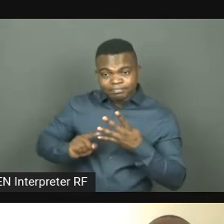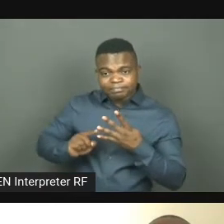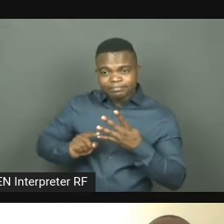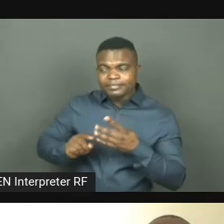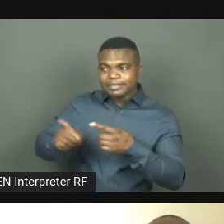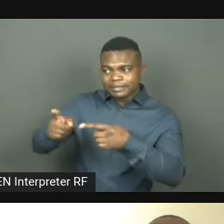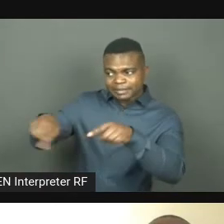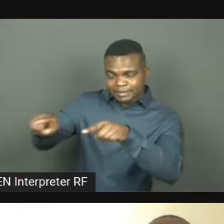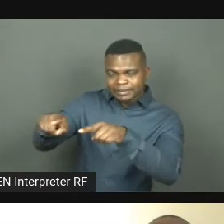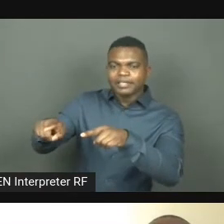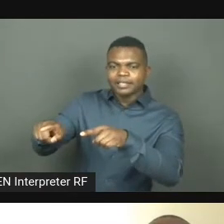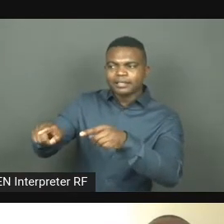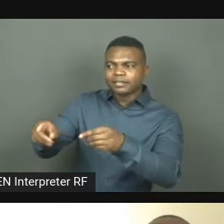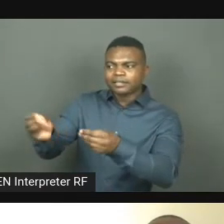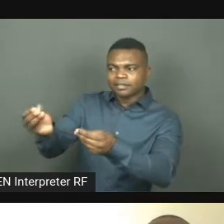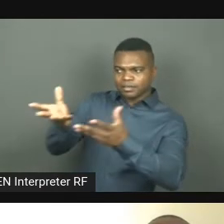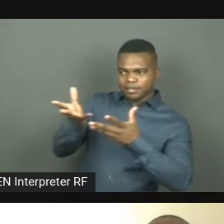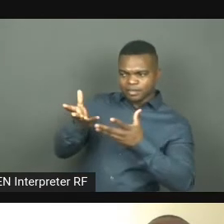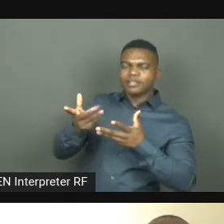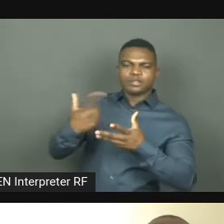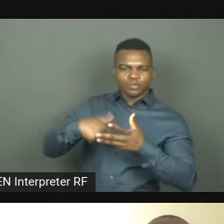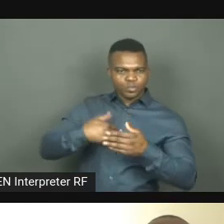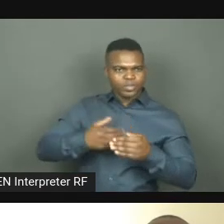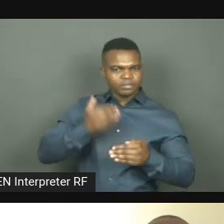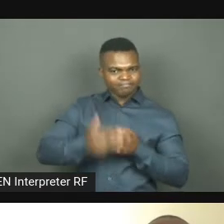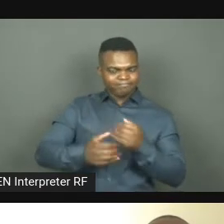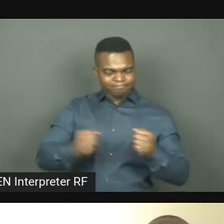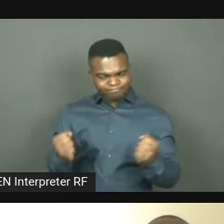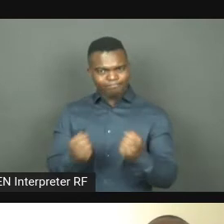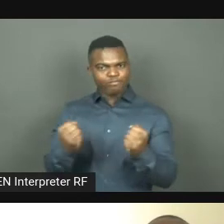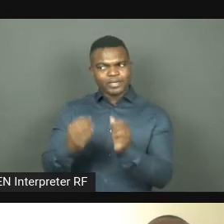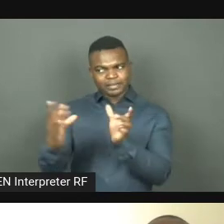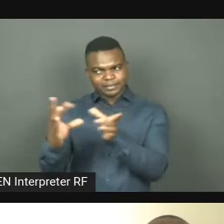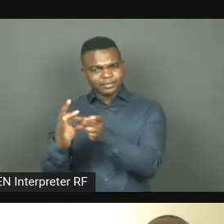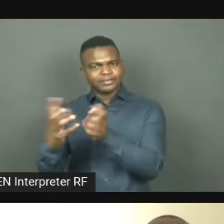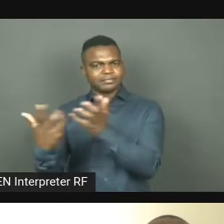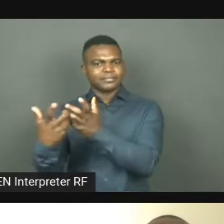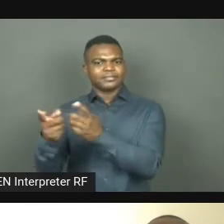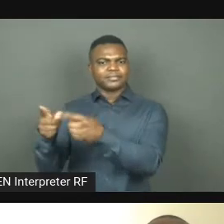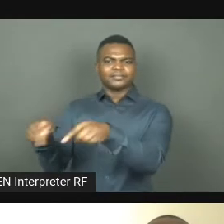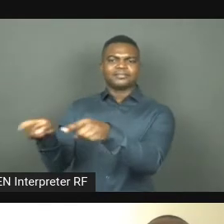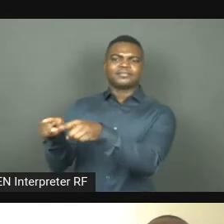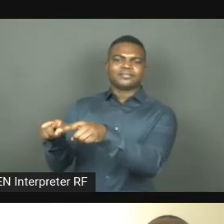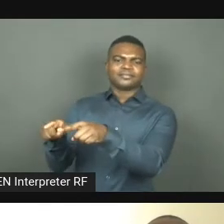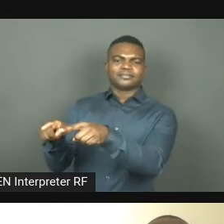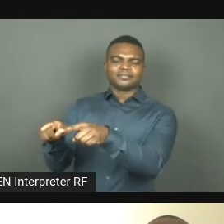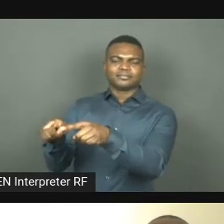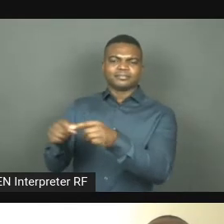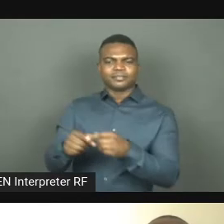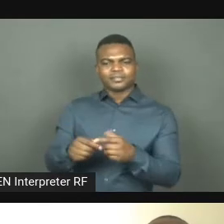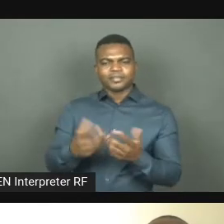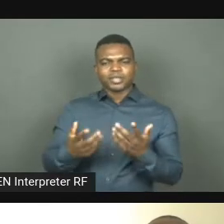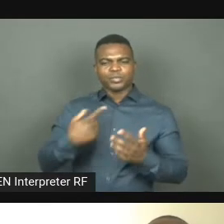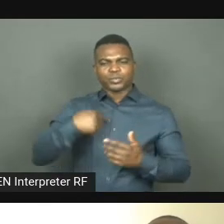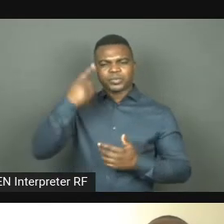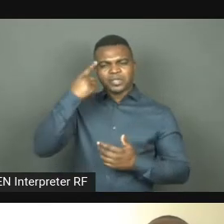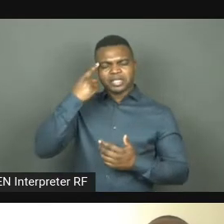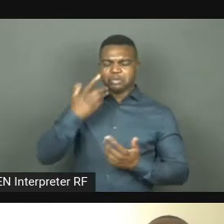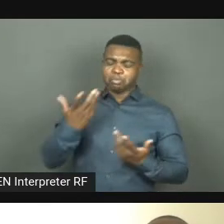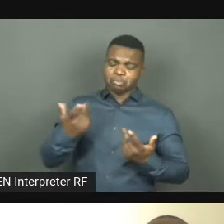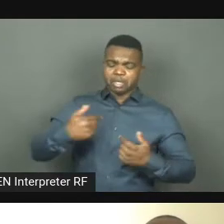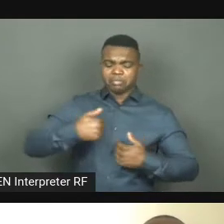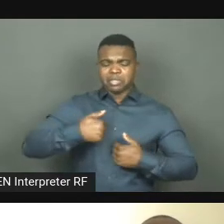mean, sort of one of the things that stands out for me for activism is that you're fighting against what's probable. You know, it's